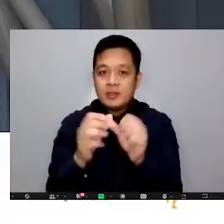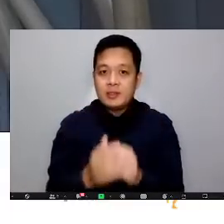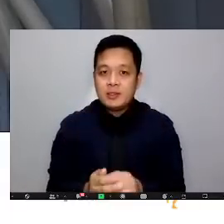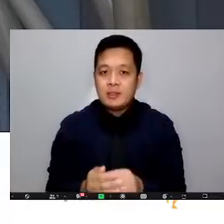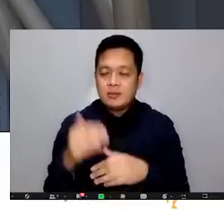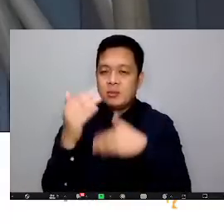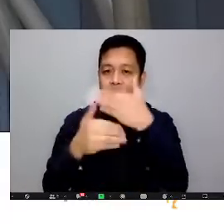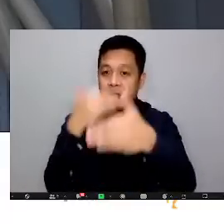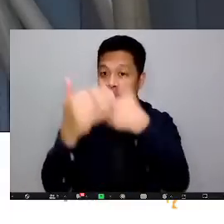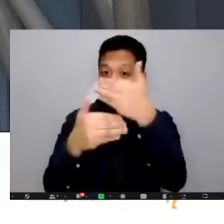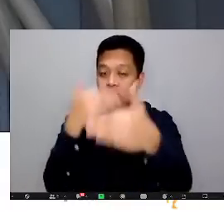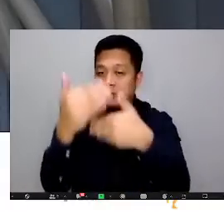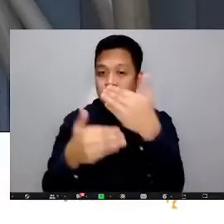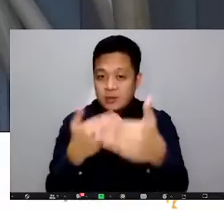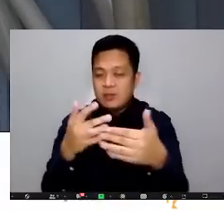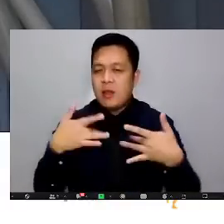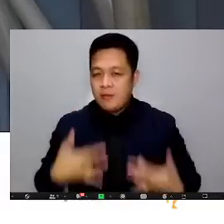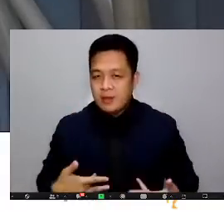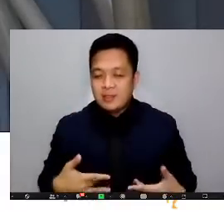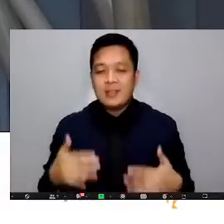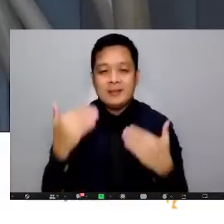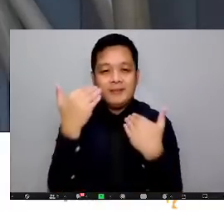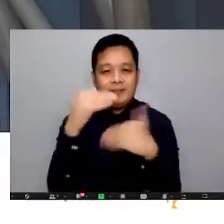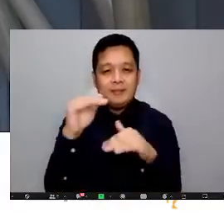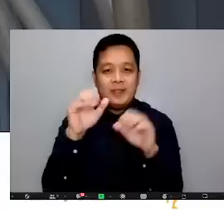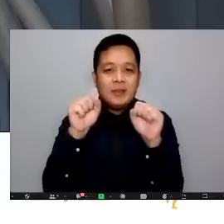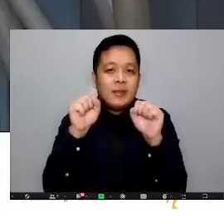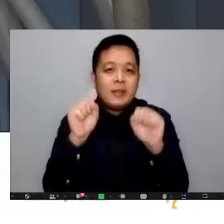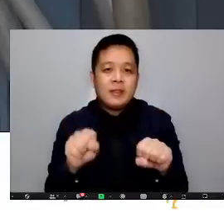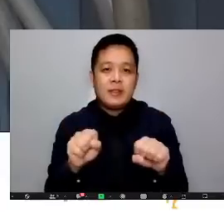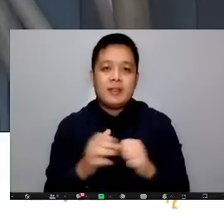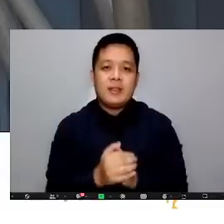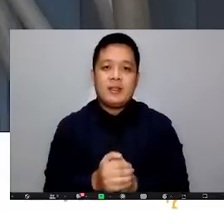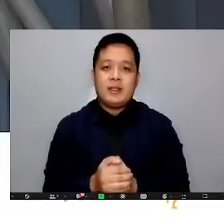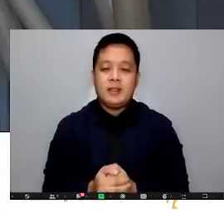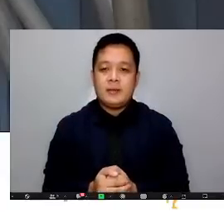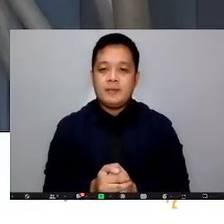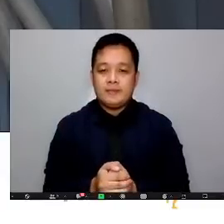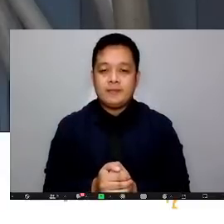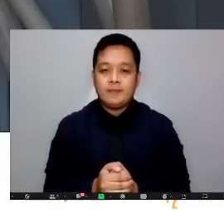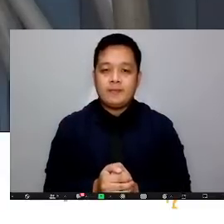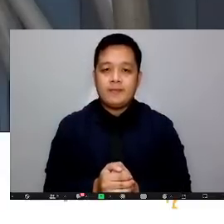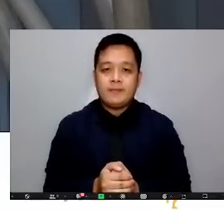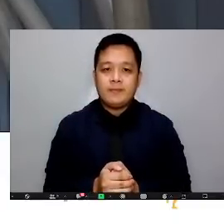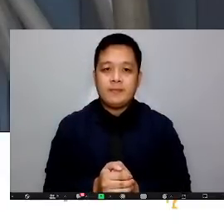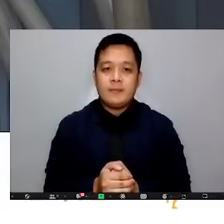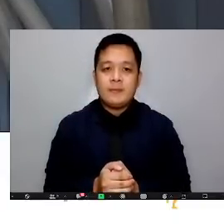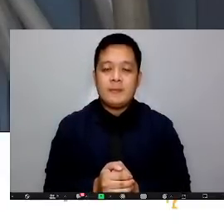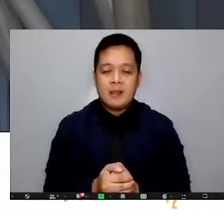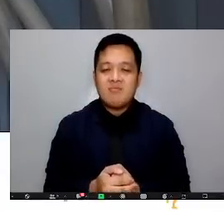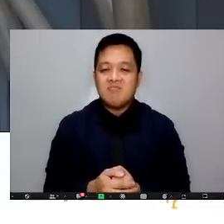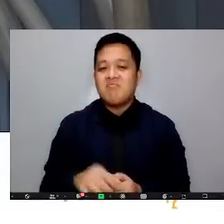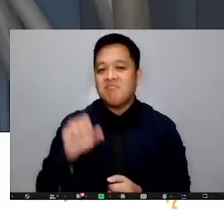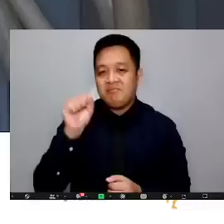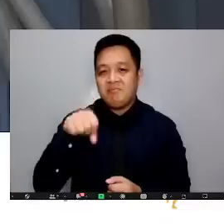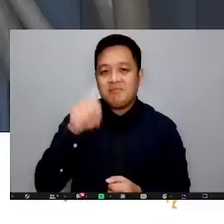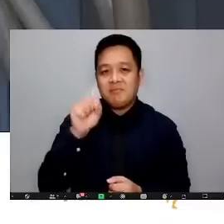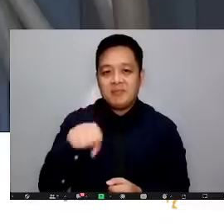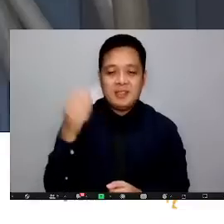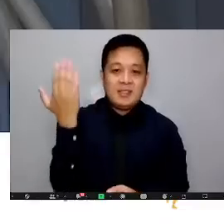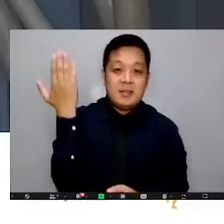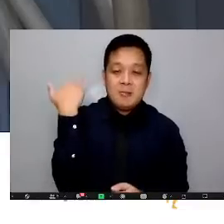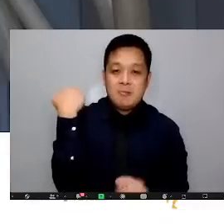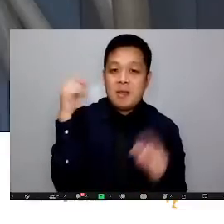exhausted. Need we pass on the dreamy realms of speculation? This was in